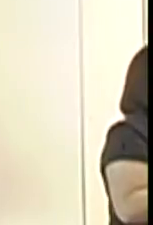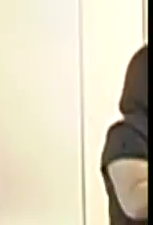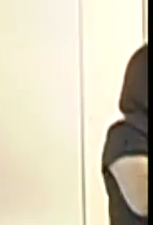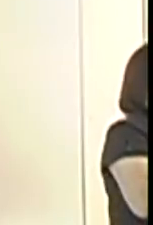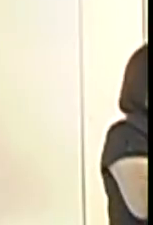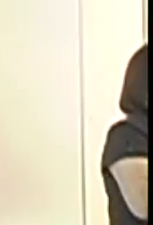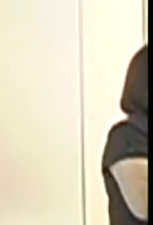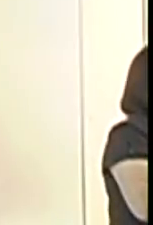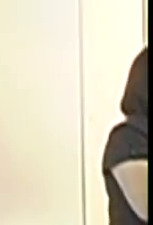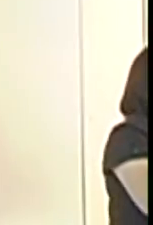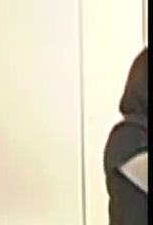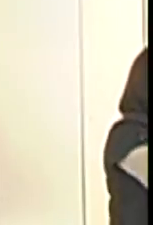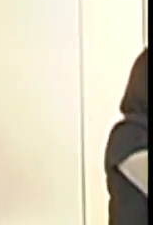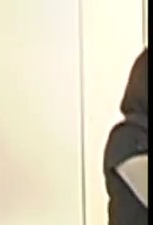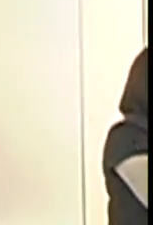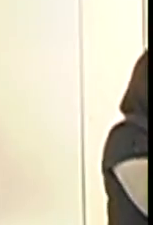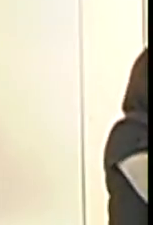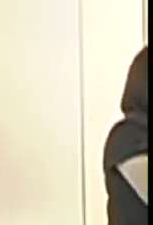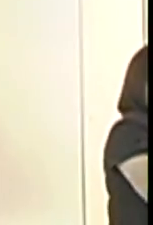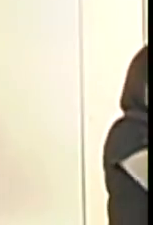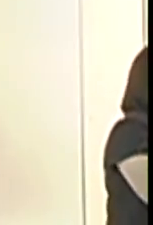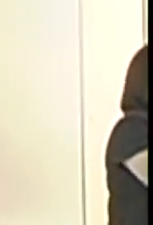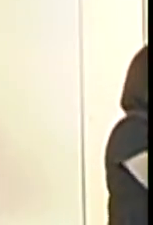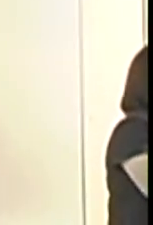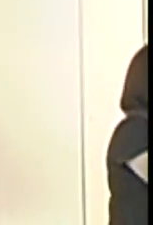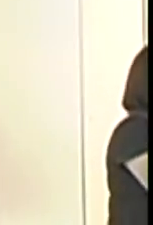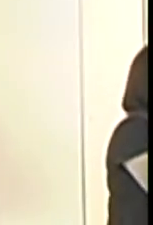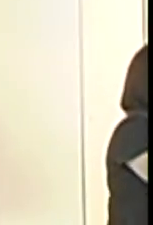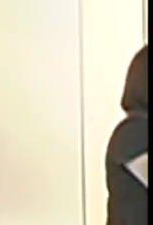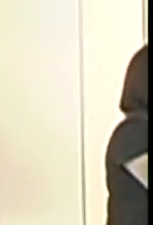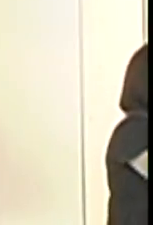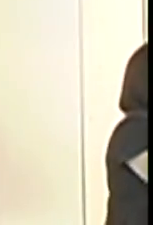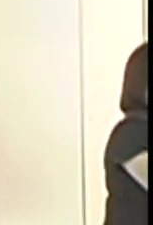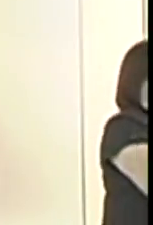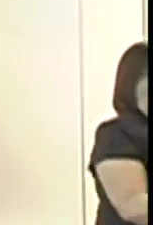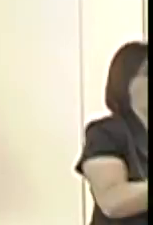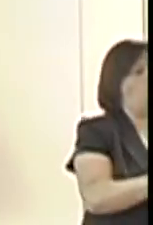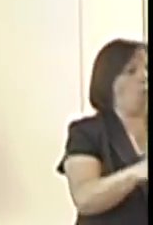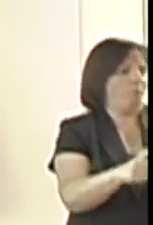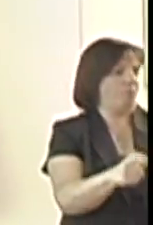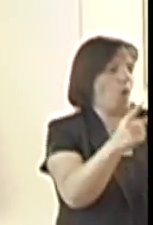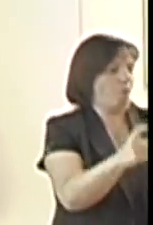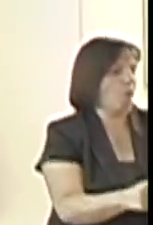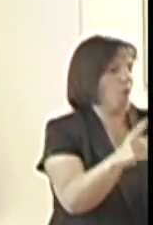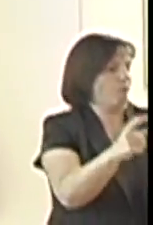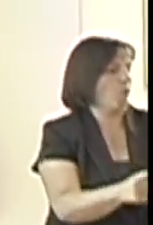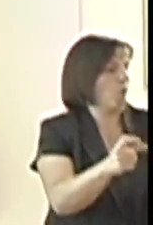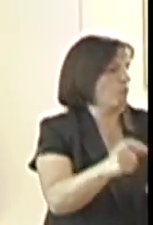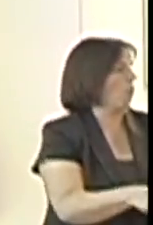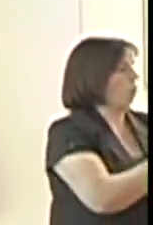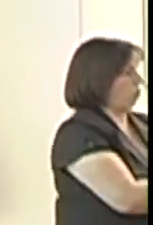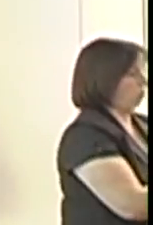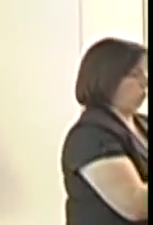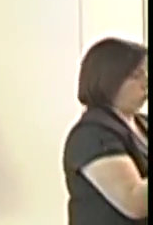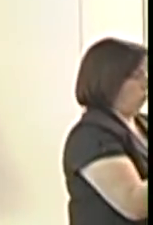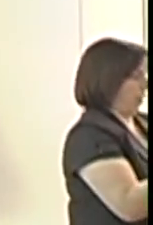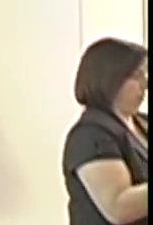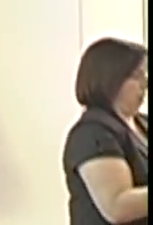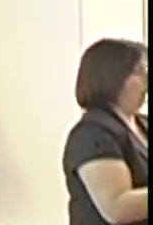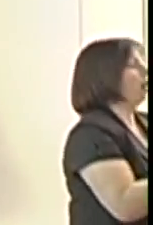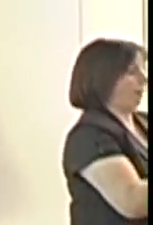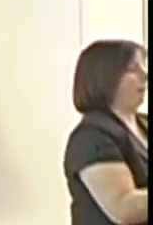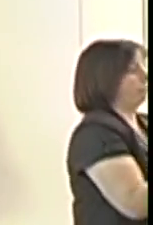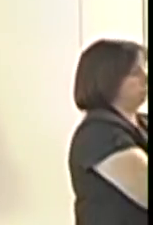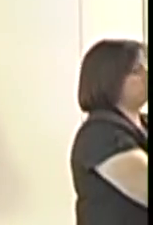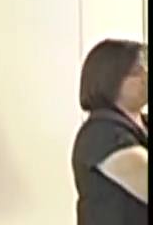early syllable types available to infant signers, and this may contrast to speech, as I just suggested. The